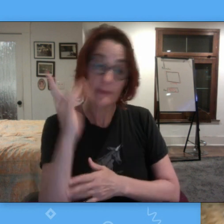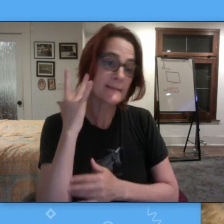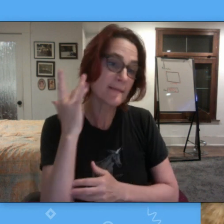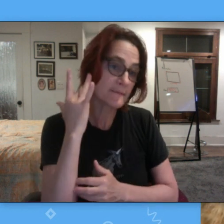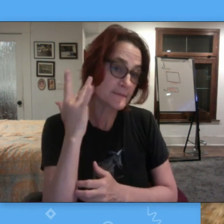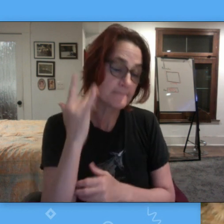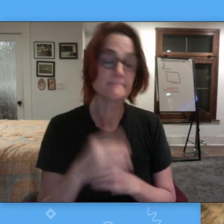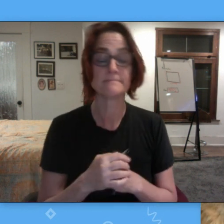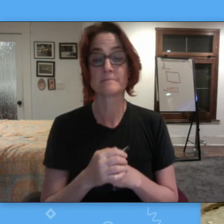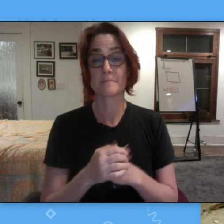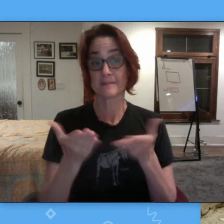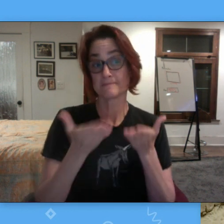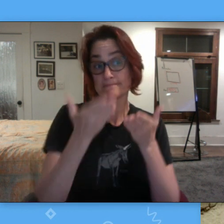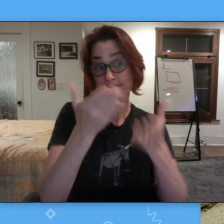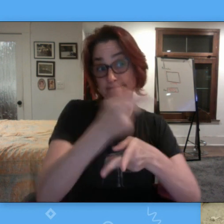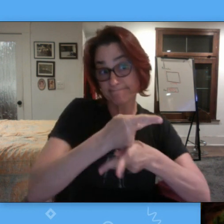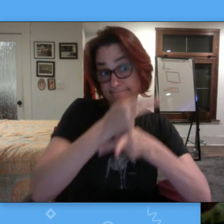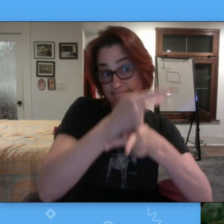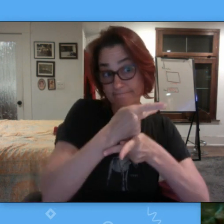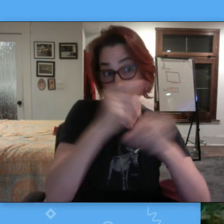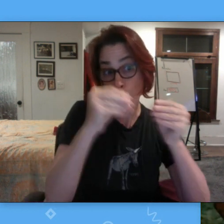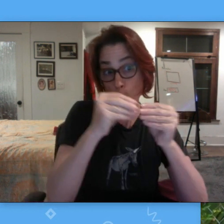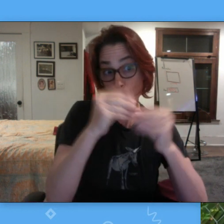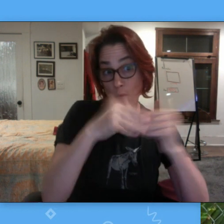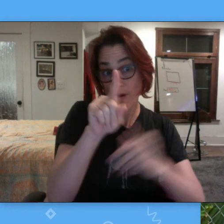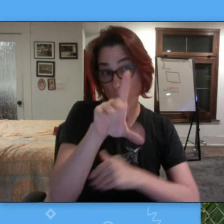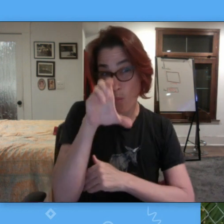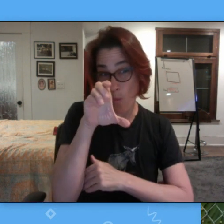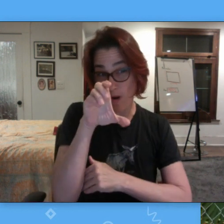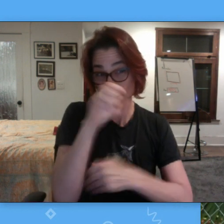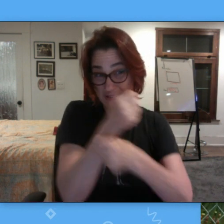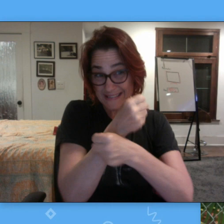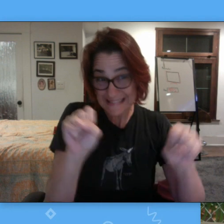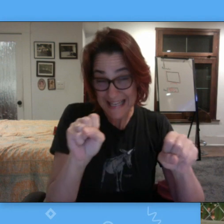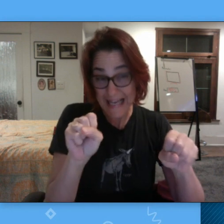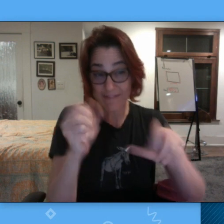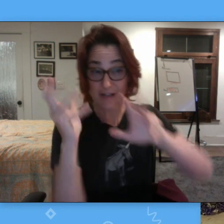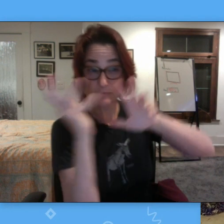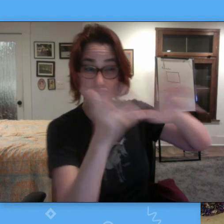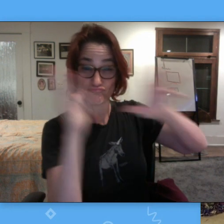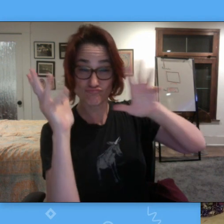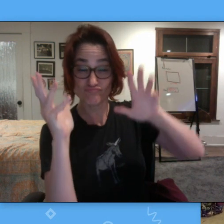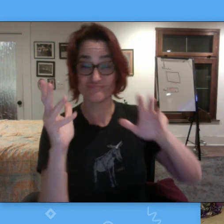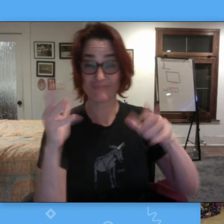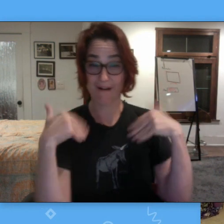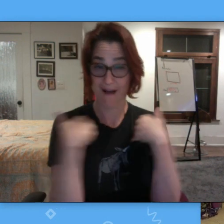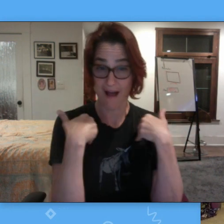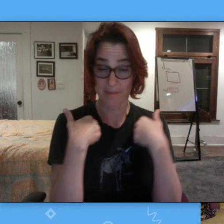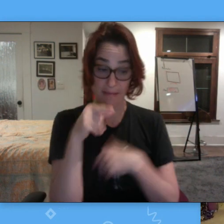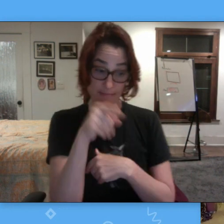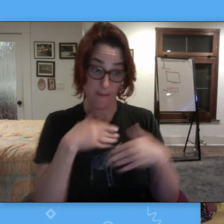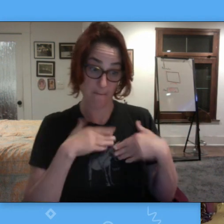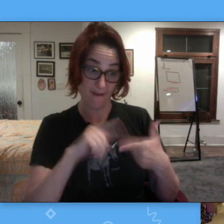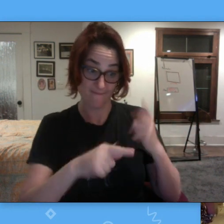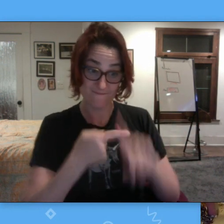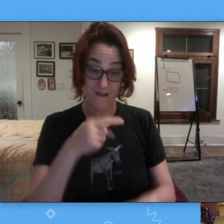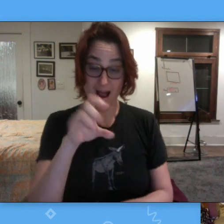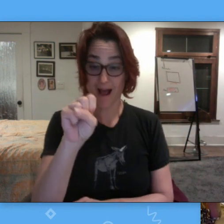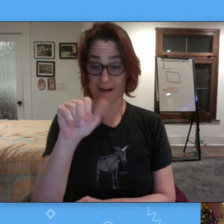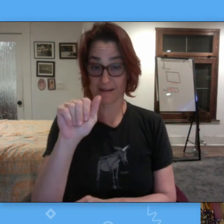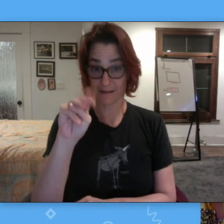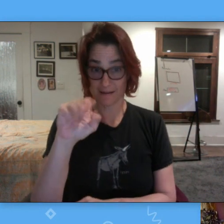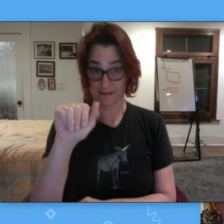They provide care to more than 100 rescued and abandoned animals. This is my friend Samantha. She